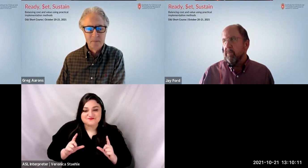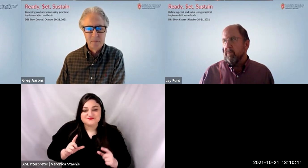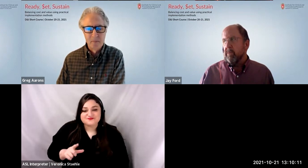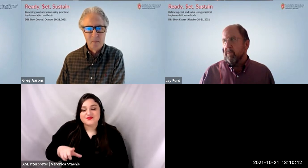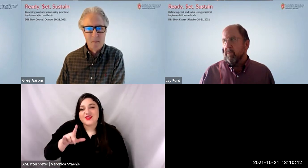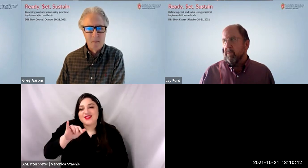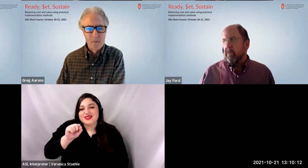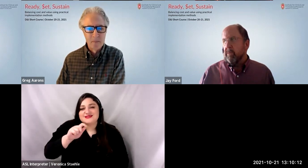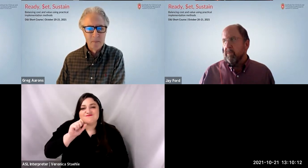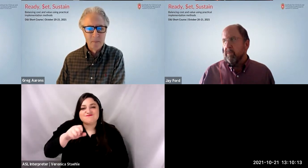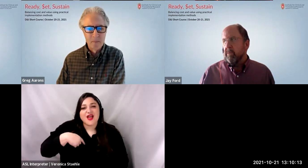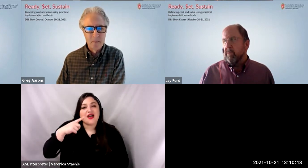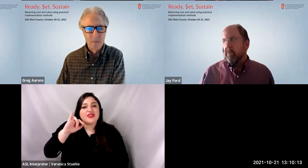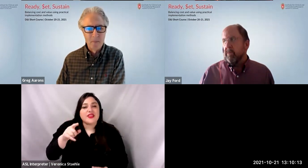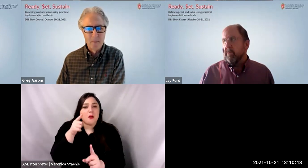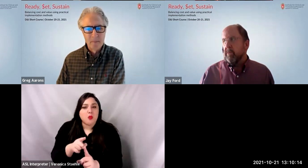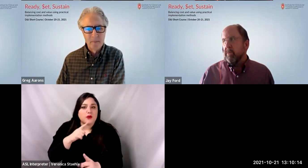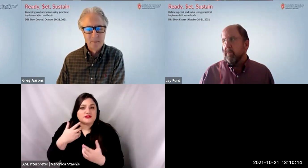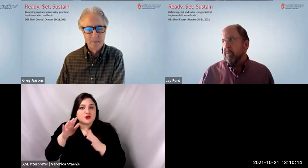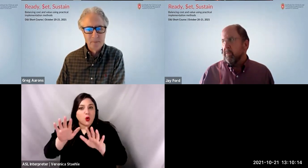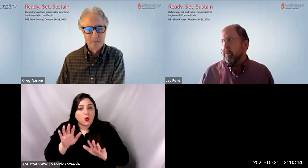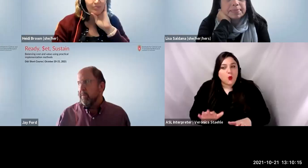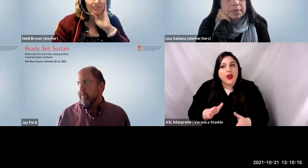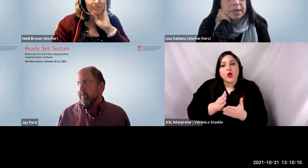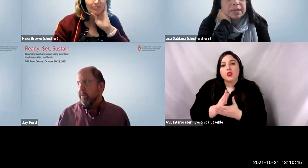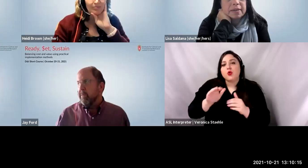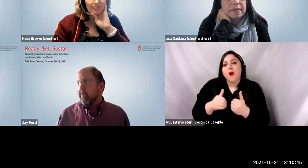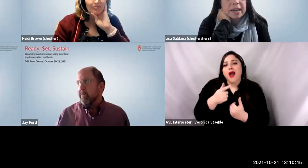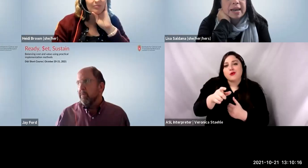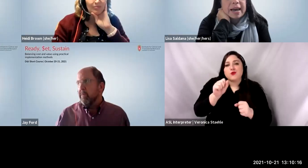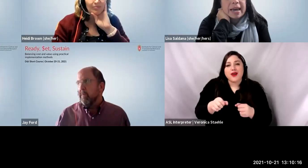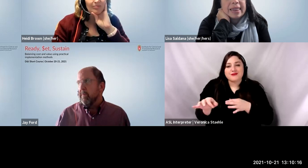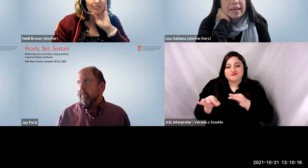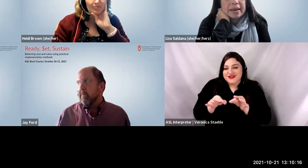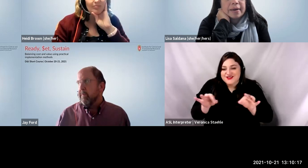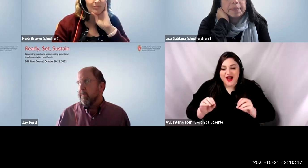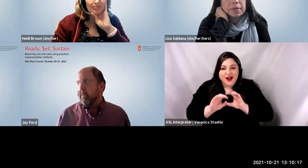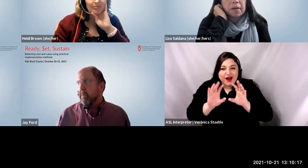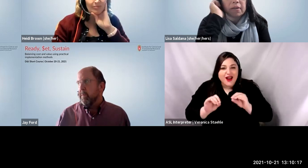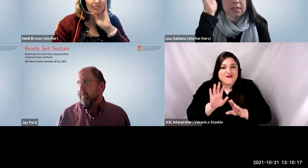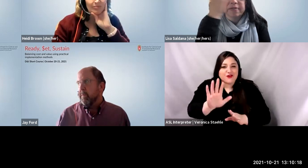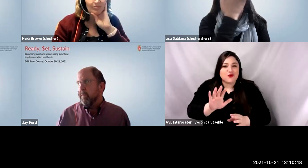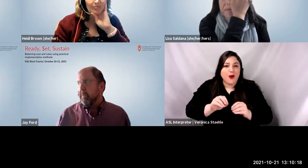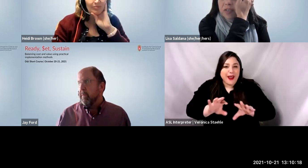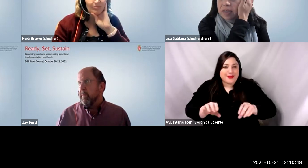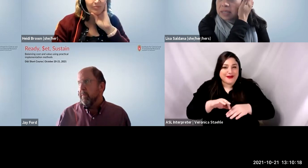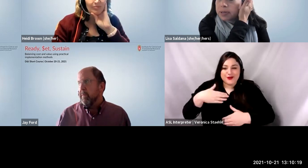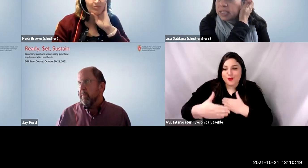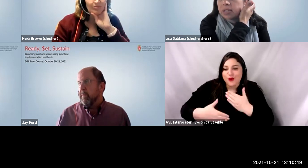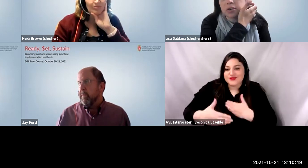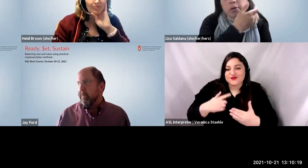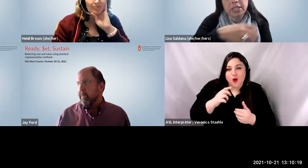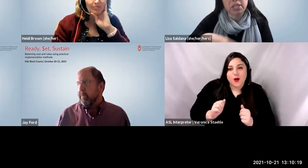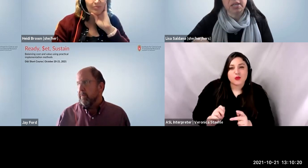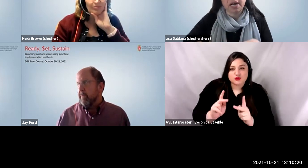you're thinking about it from the defining your, um, your implementation process perspective. I think, um, for this